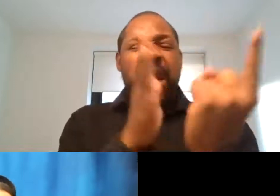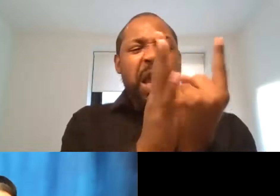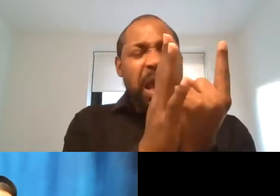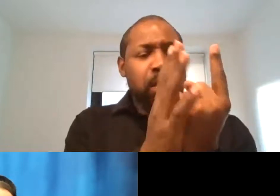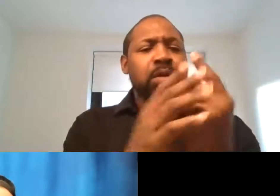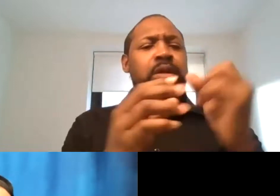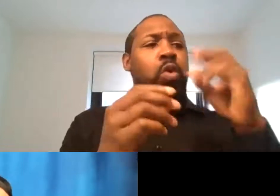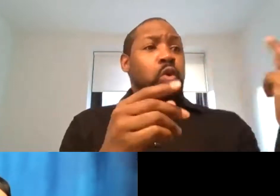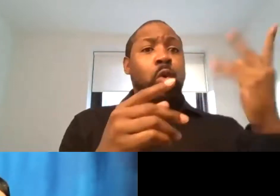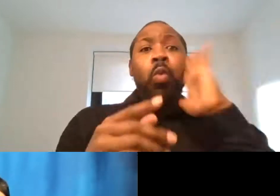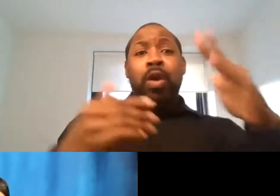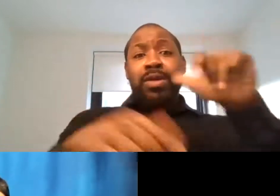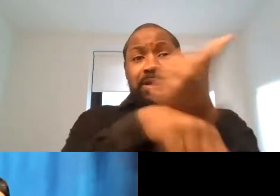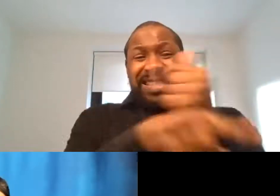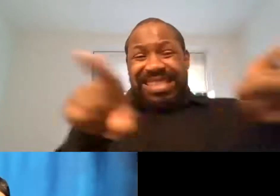another hour.